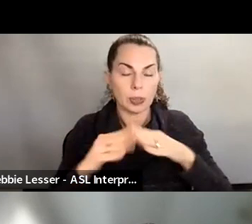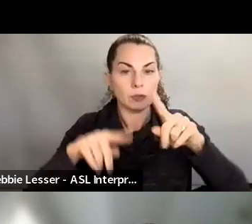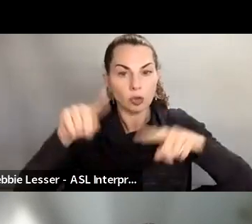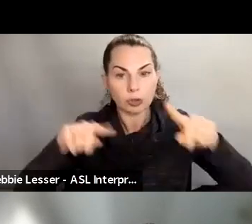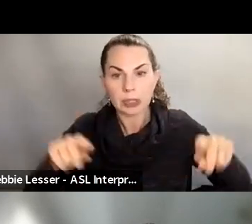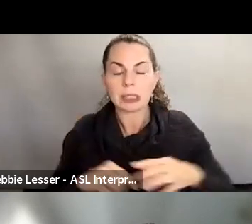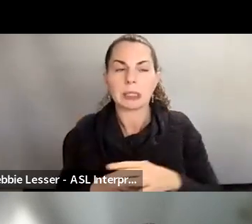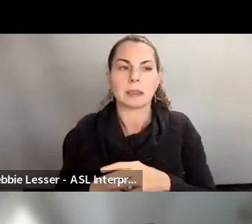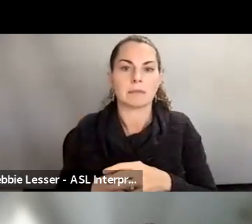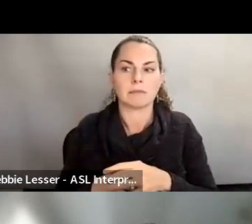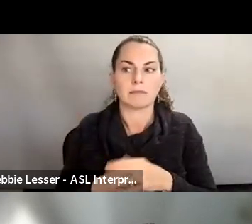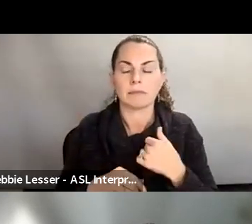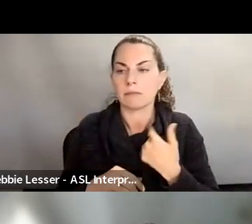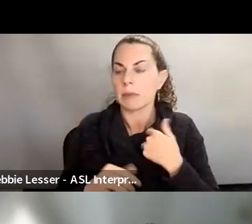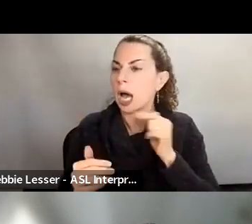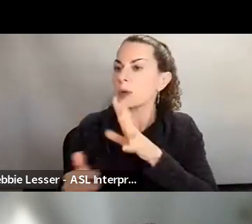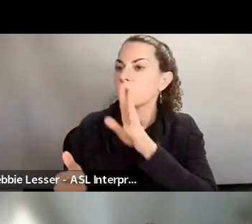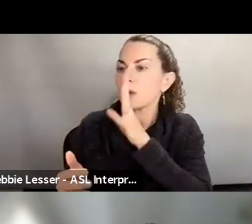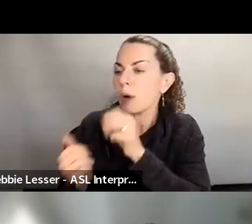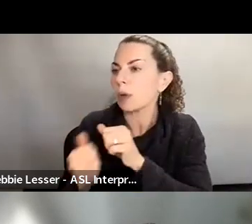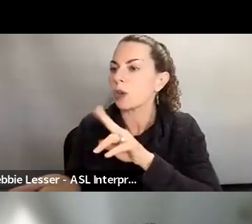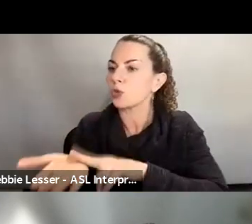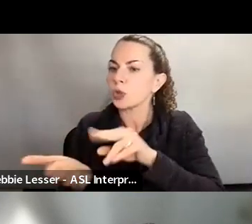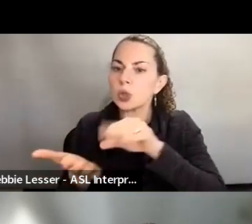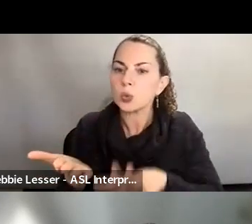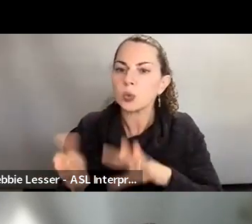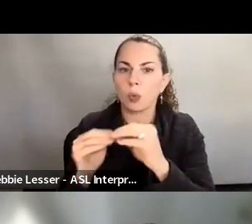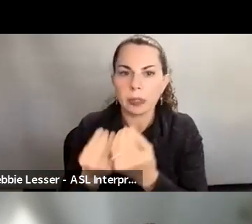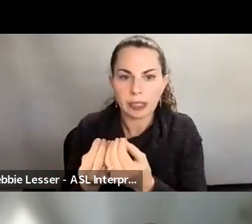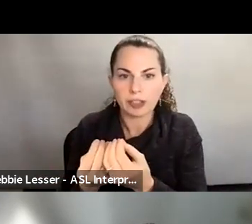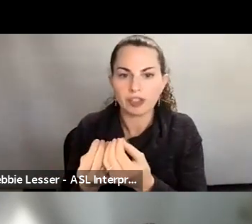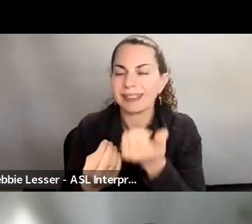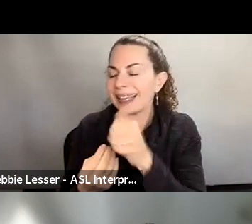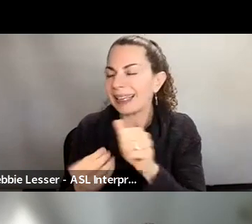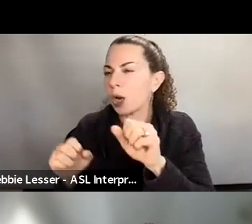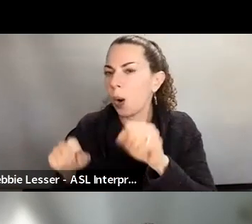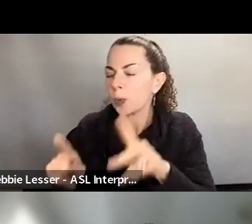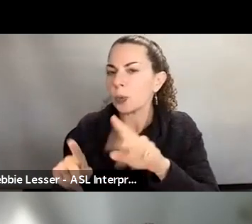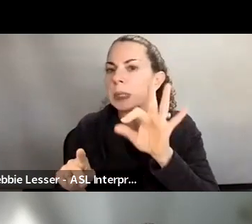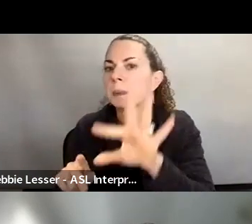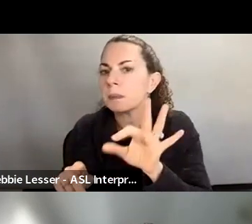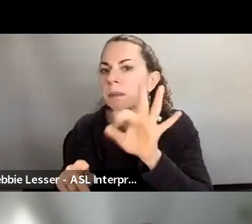nursing student orientations, any chance you got to kind of plant the seed, residents,